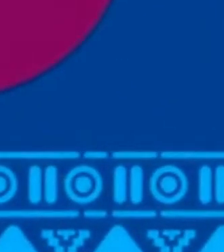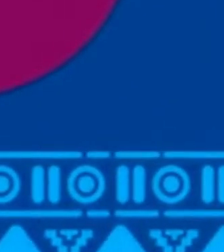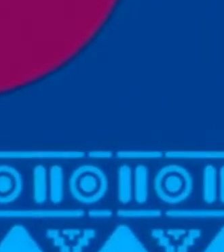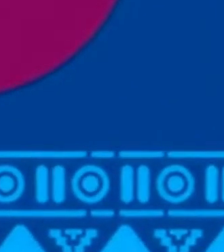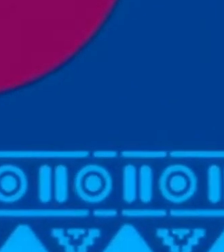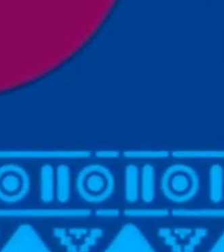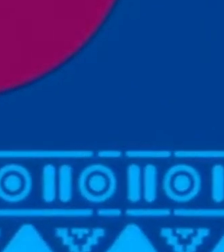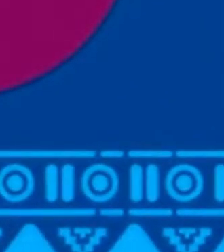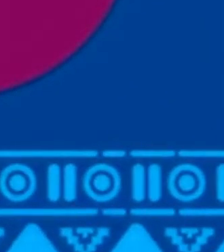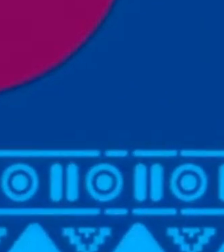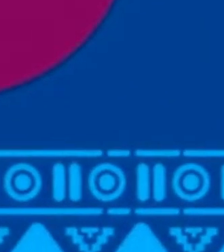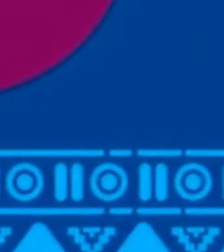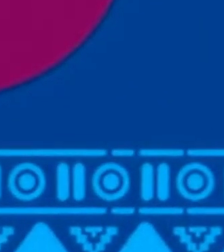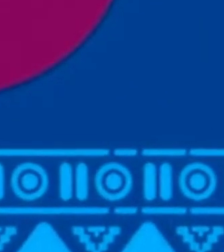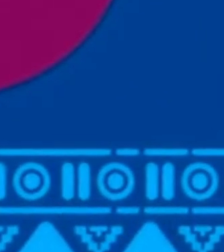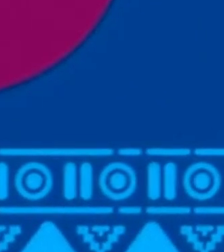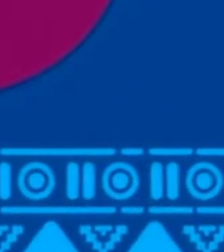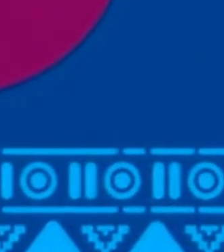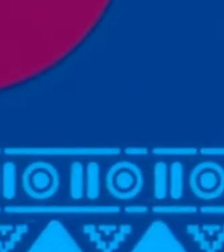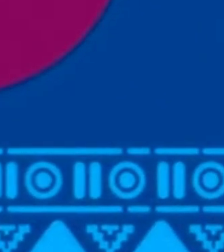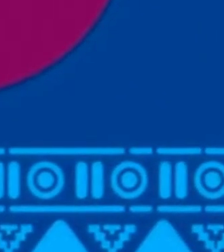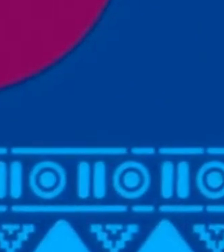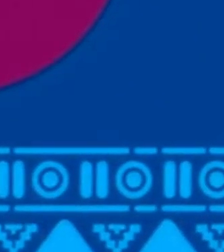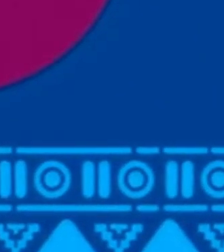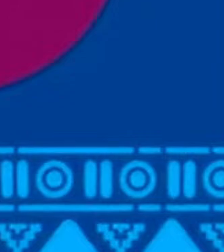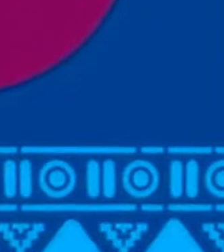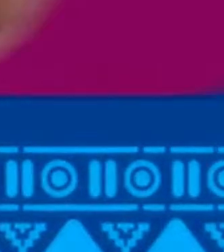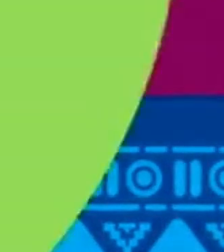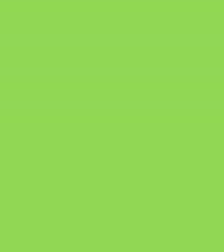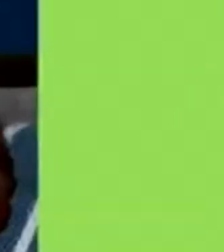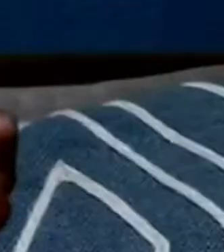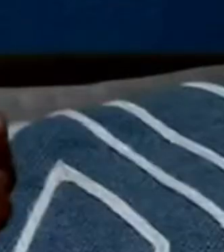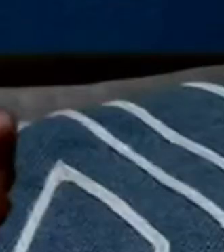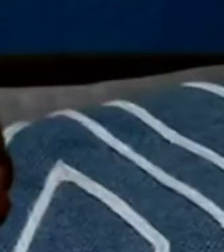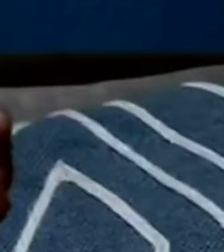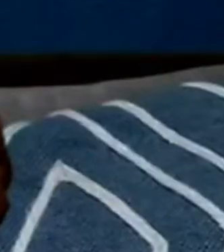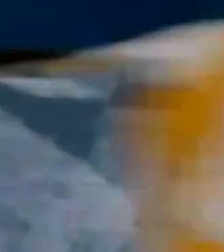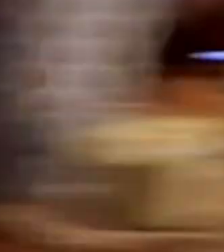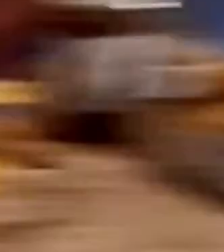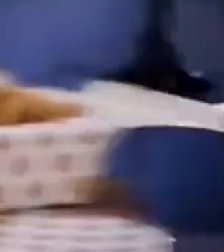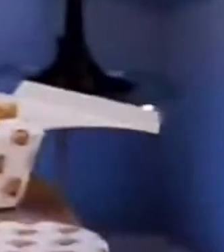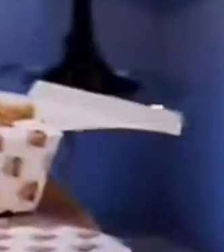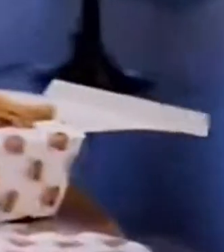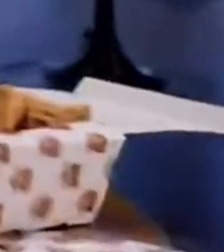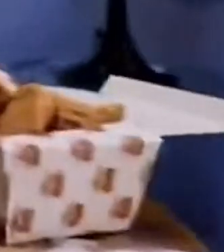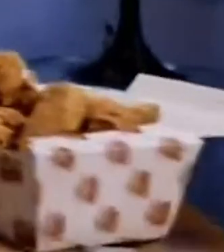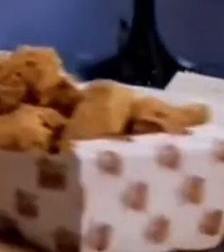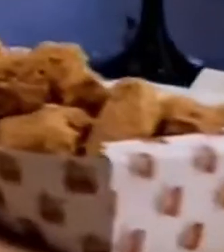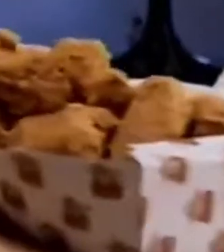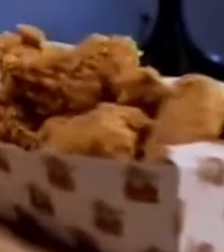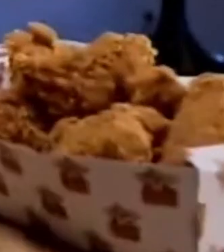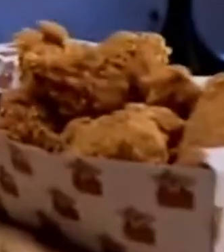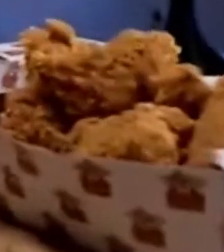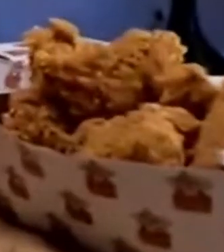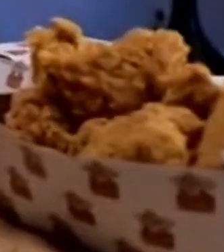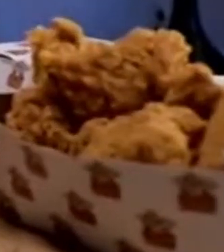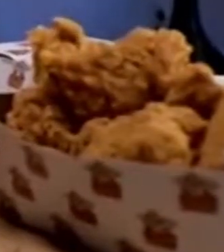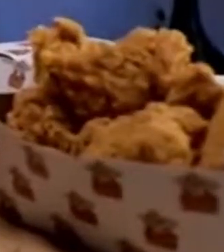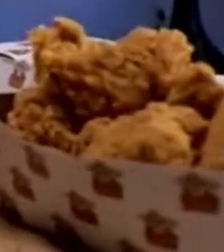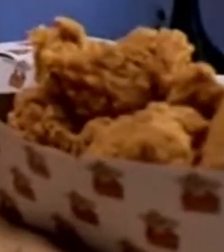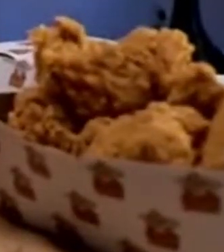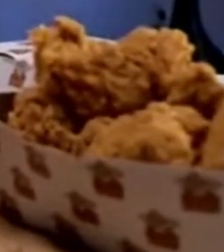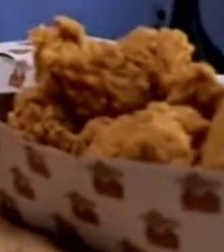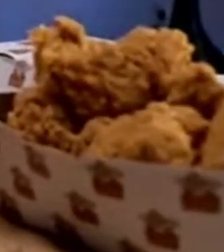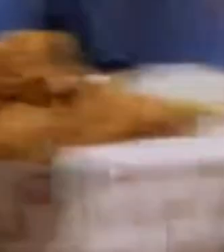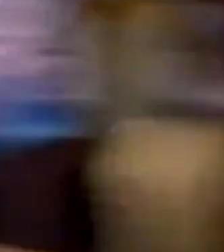You've worked hard for your money, and DSTV gives you a lot more to enjoy for a lot less than you think. So rather than fast foods